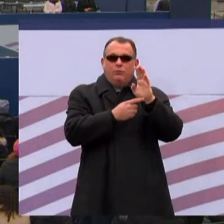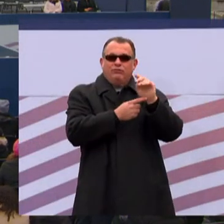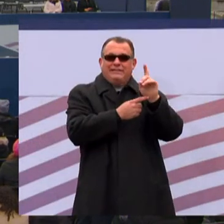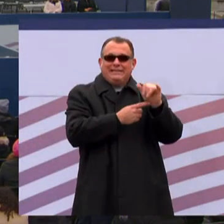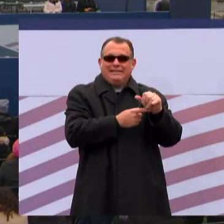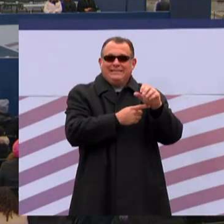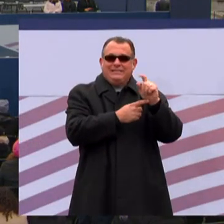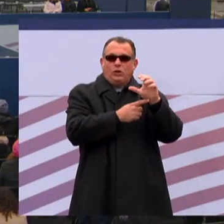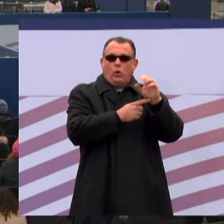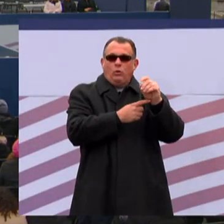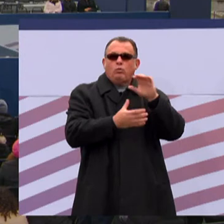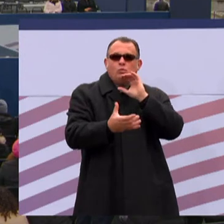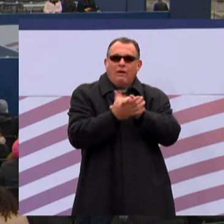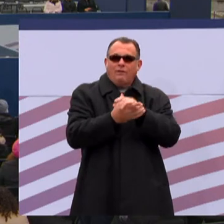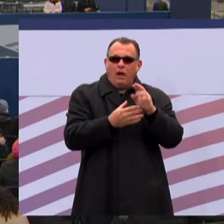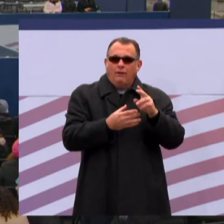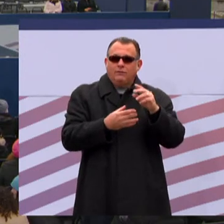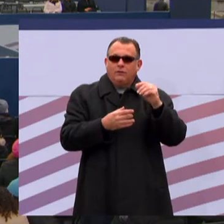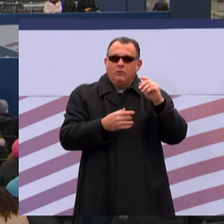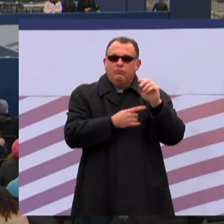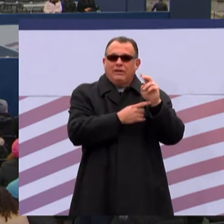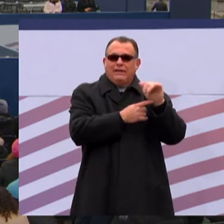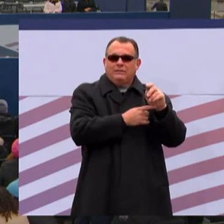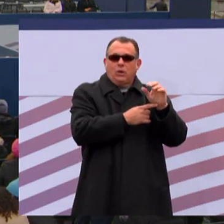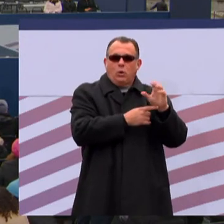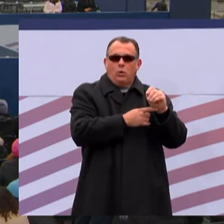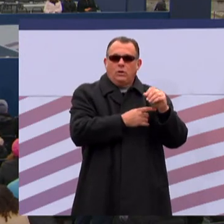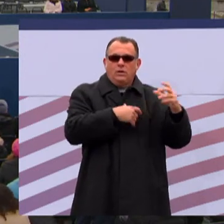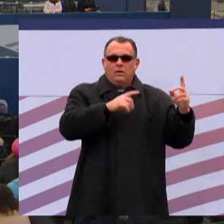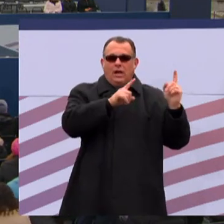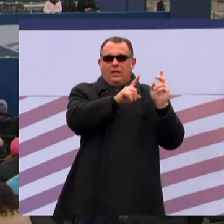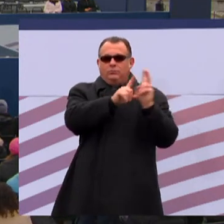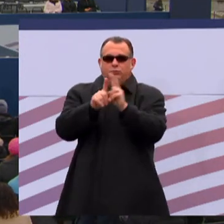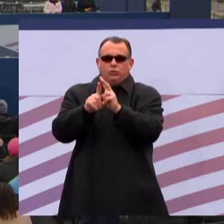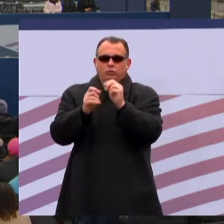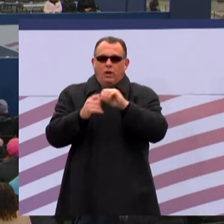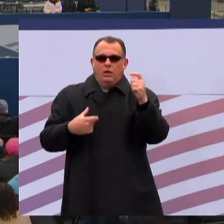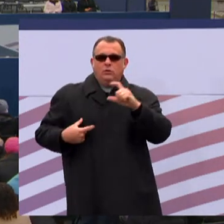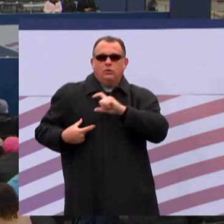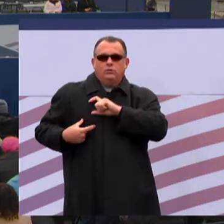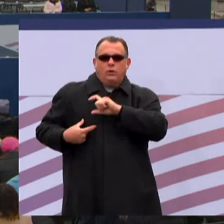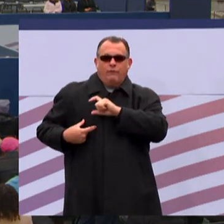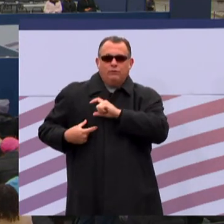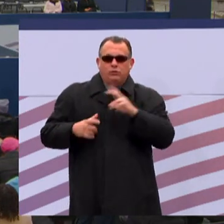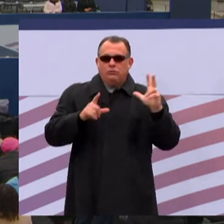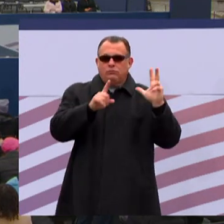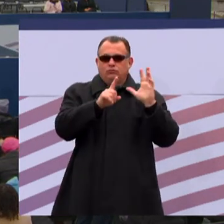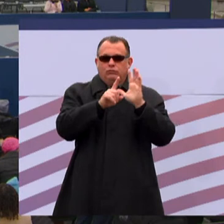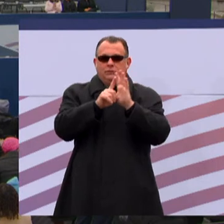escorted by Trooper Stephen Gentile, Trooper Ross Greenwood, and Trooper Vincent Scardilli.